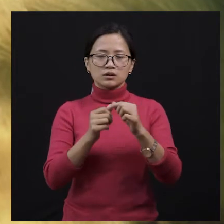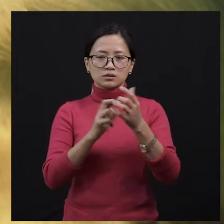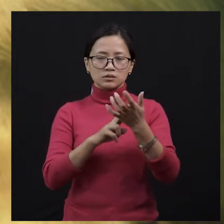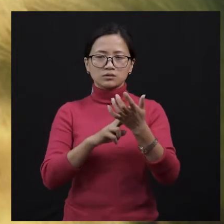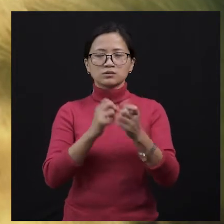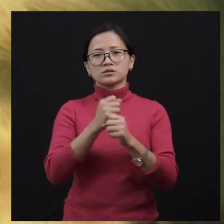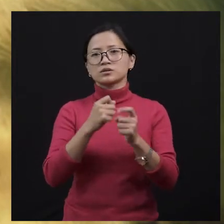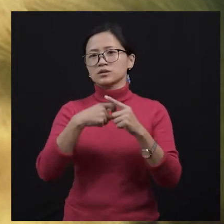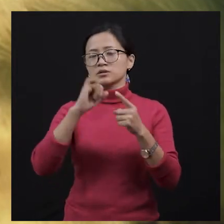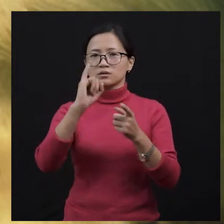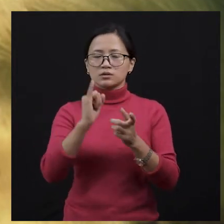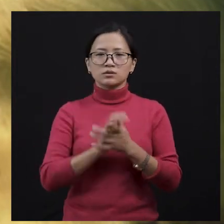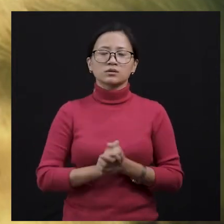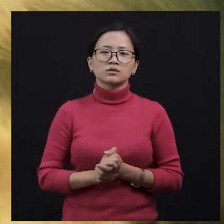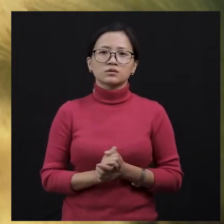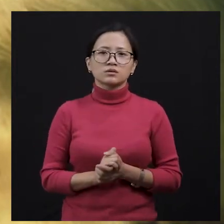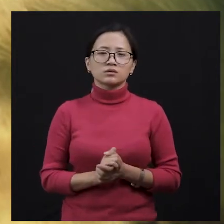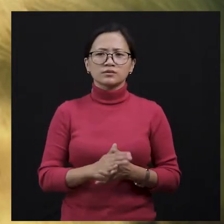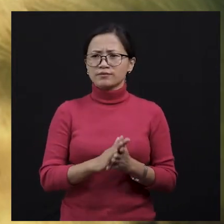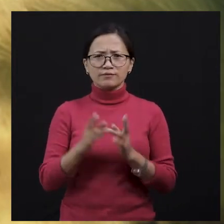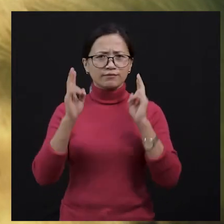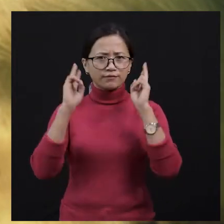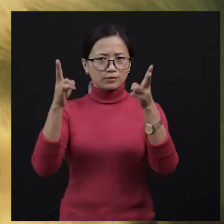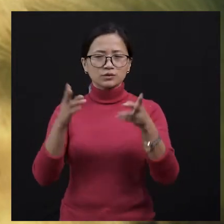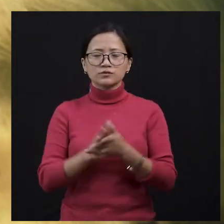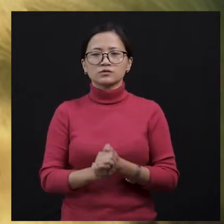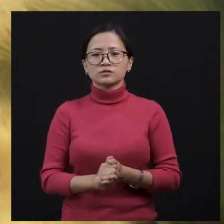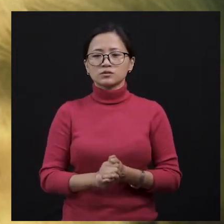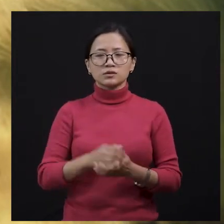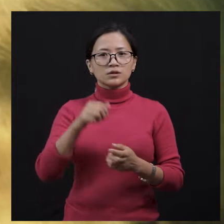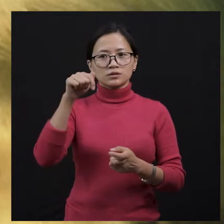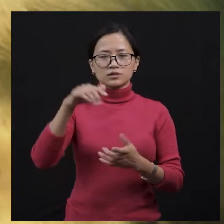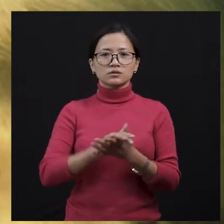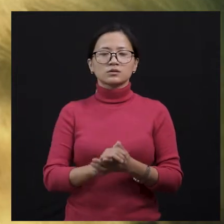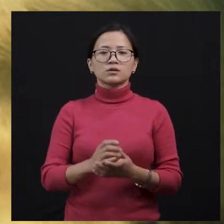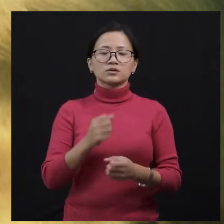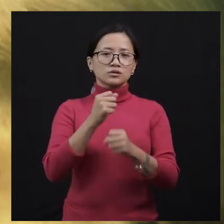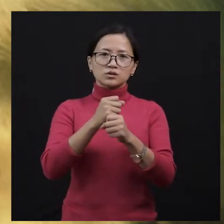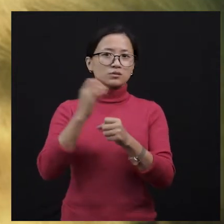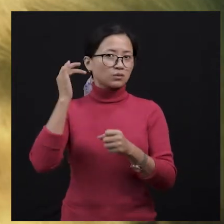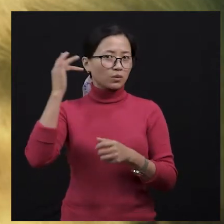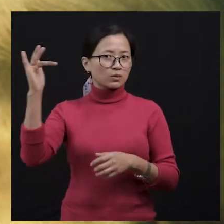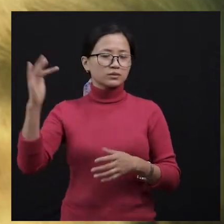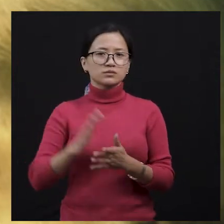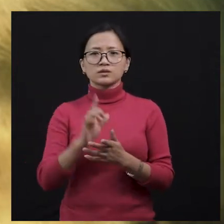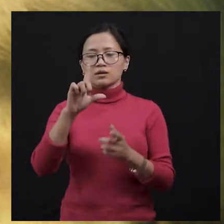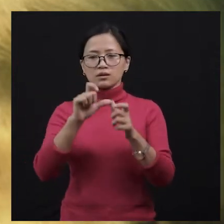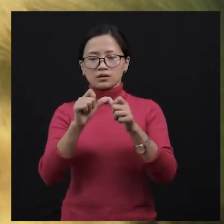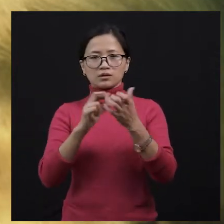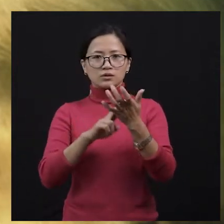Park, is very famous for this golden langur.